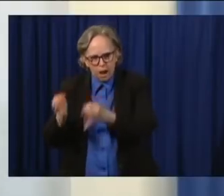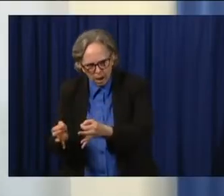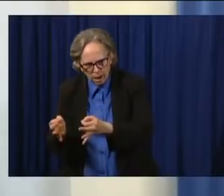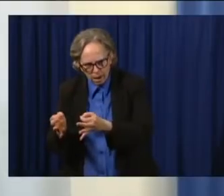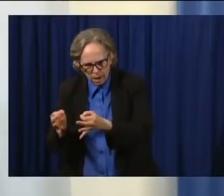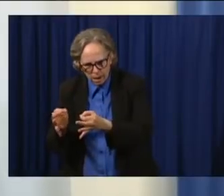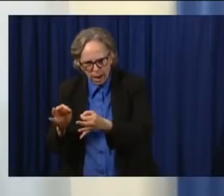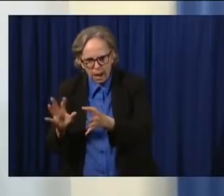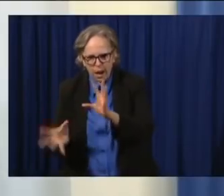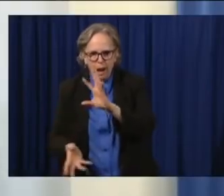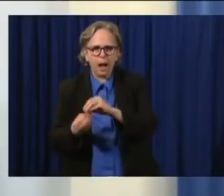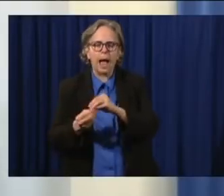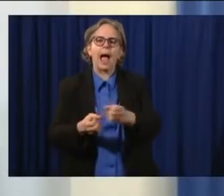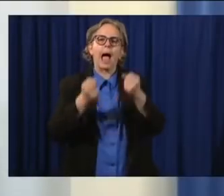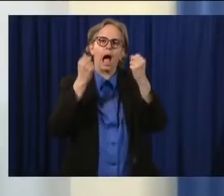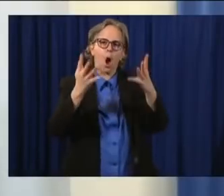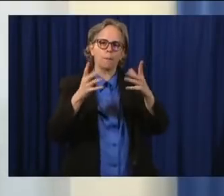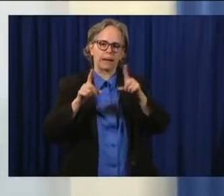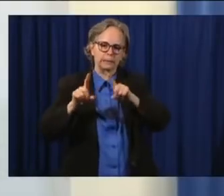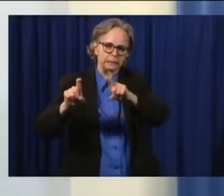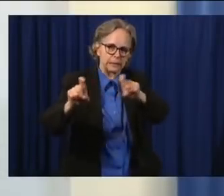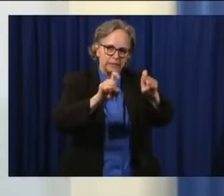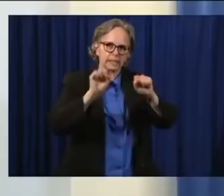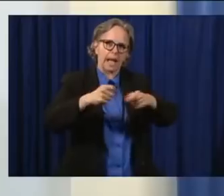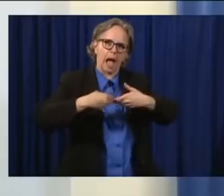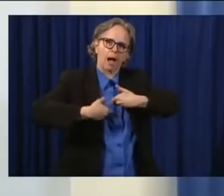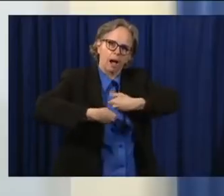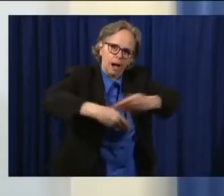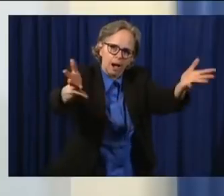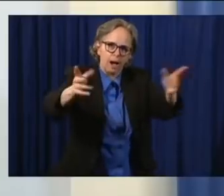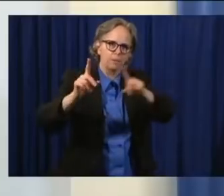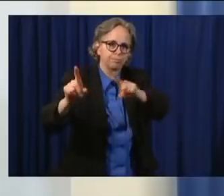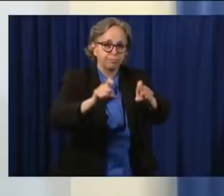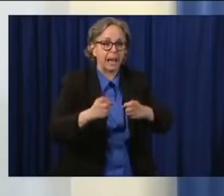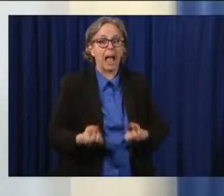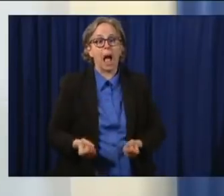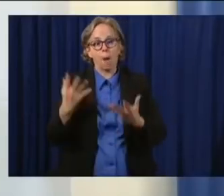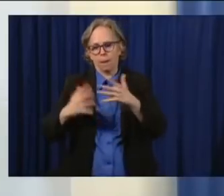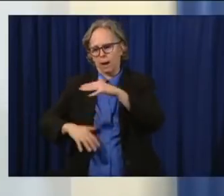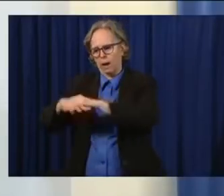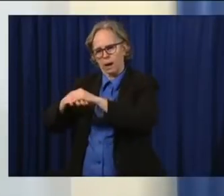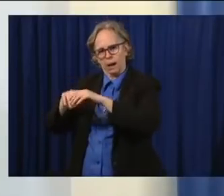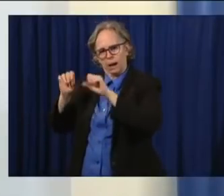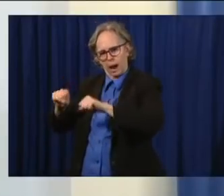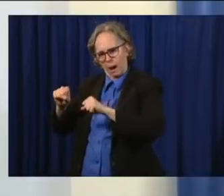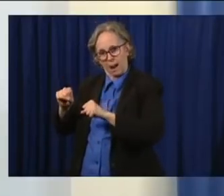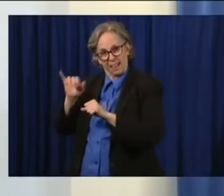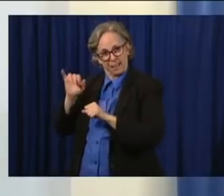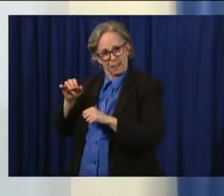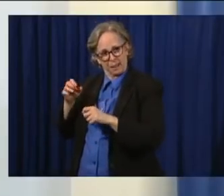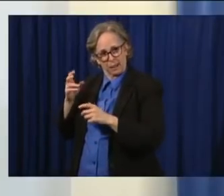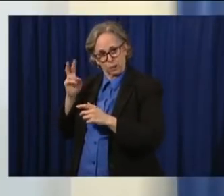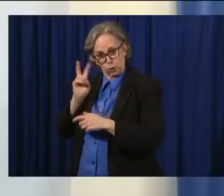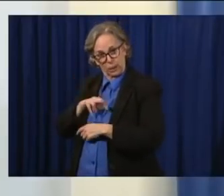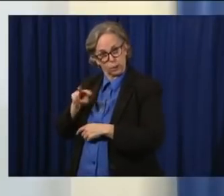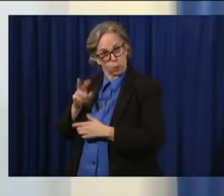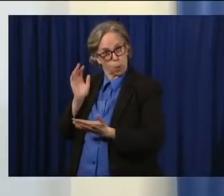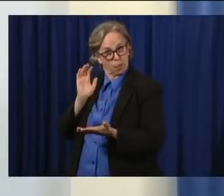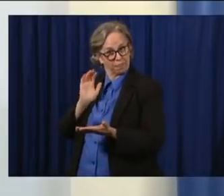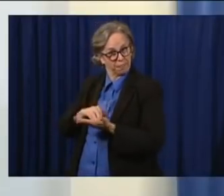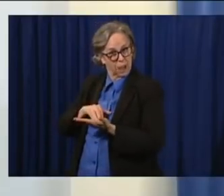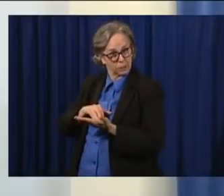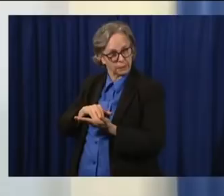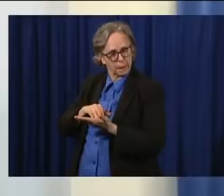can't solve for just that one piece. The 22,000 was the capacity of one kind of machine, high throughput, but